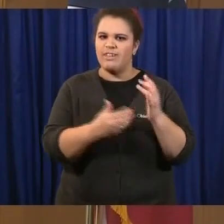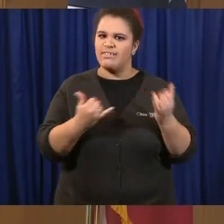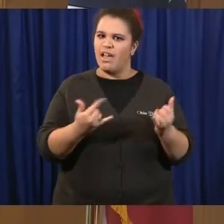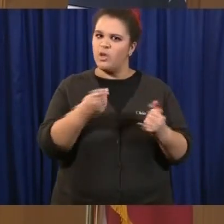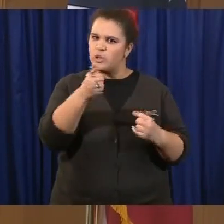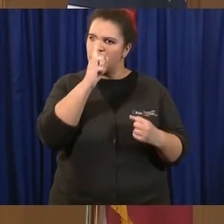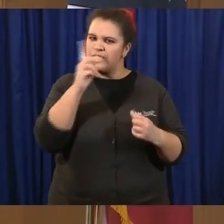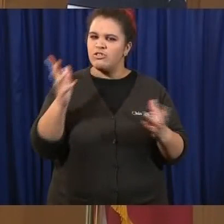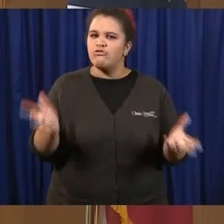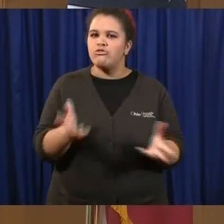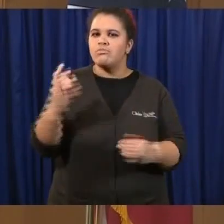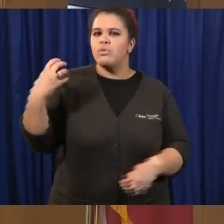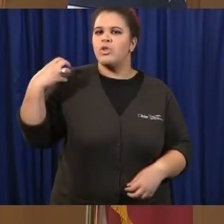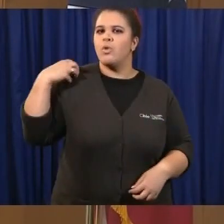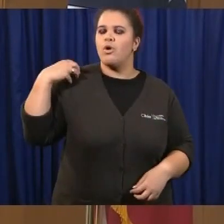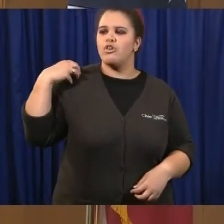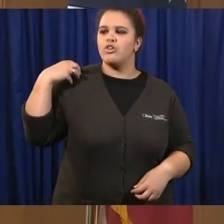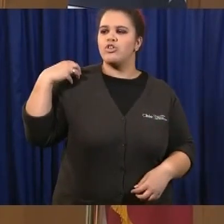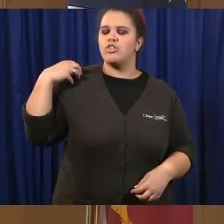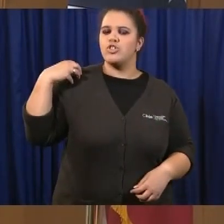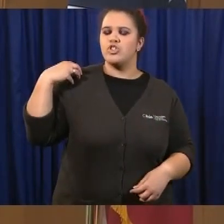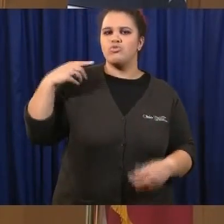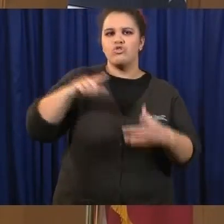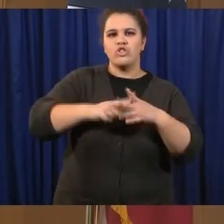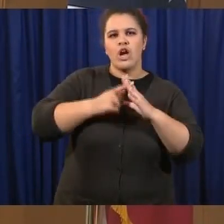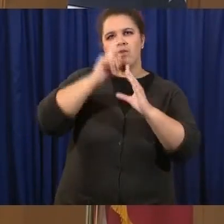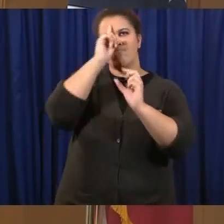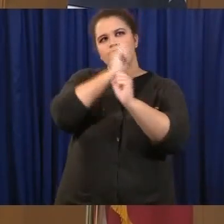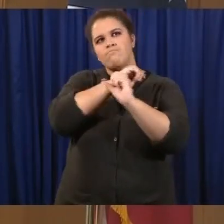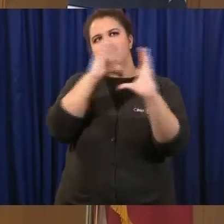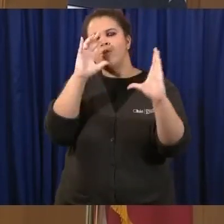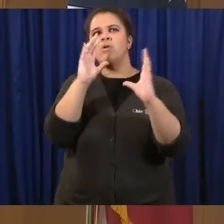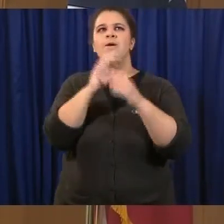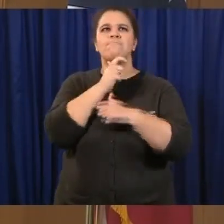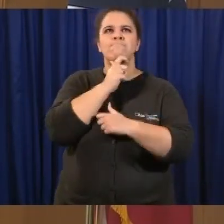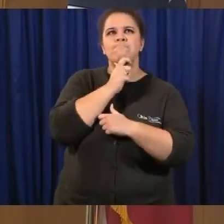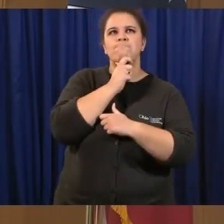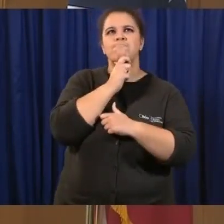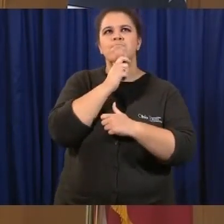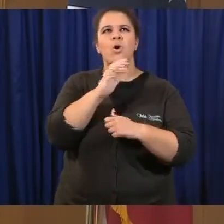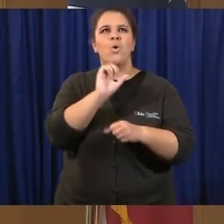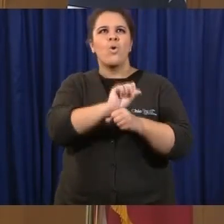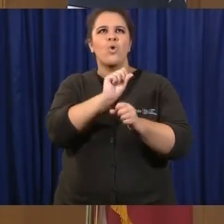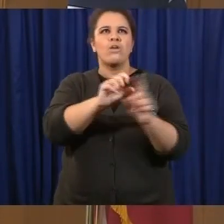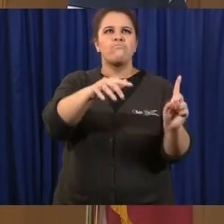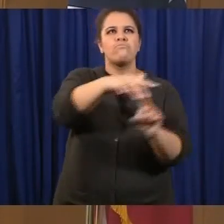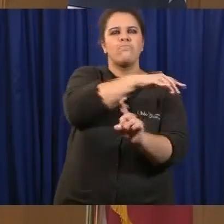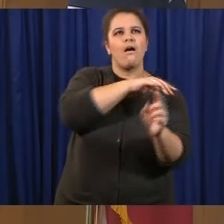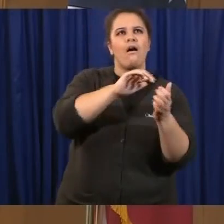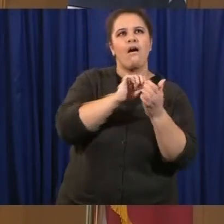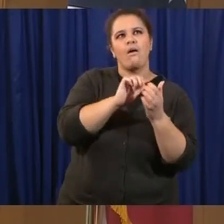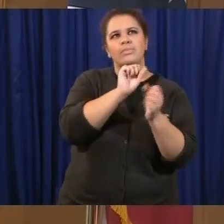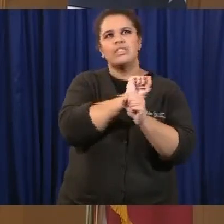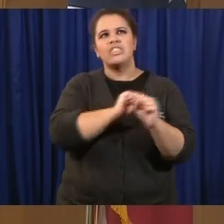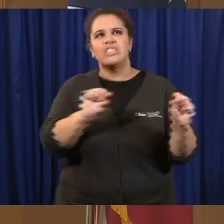about how to keep a safe and clean workspace, what kind of efforts is the state making